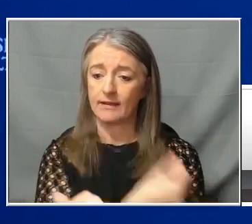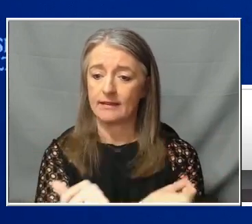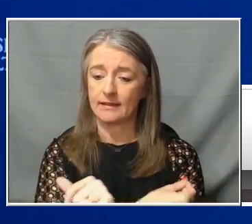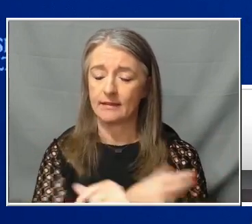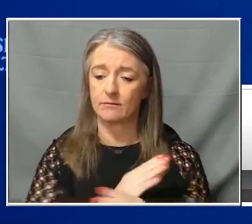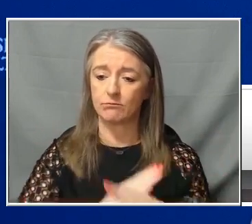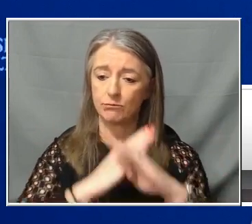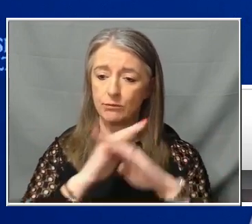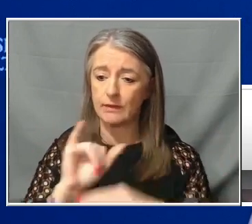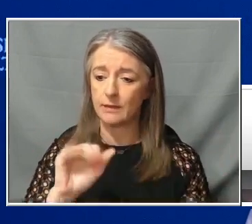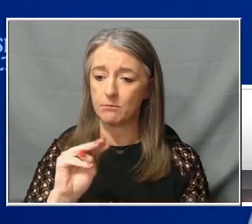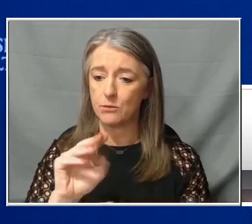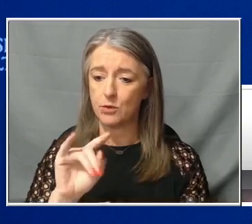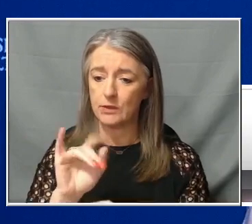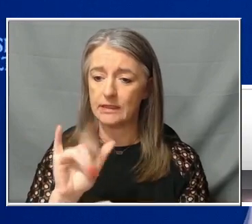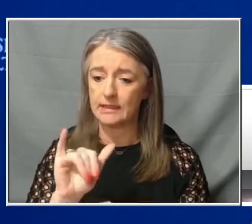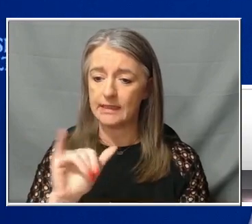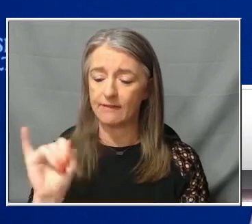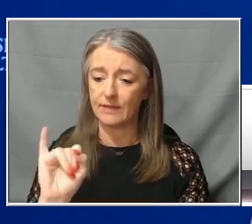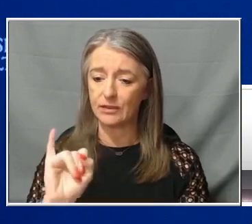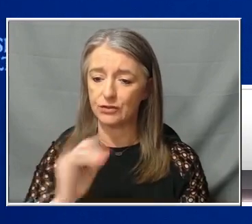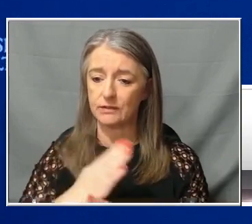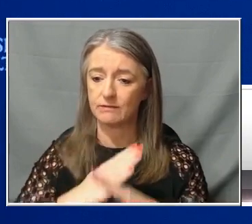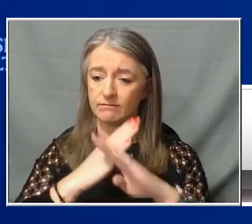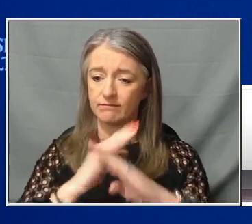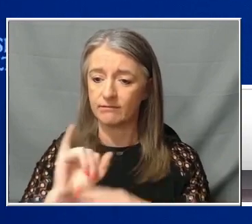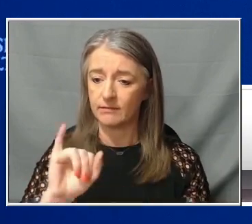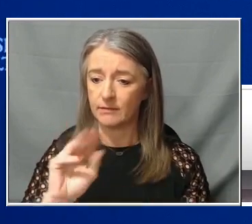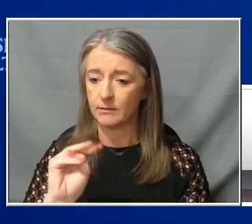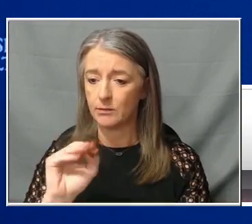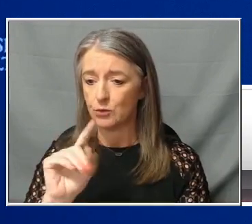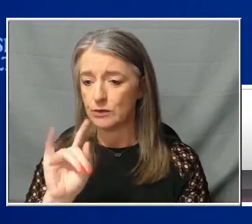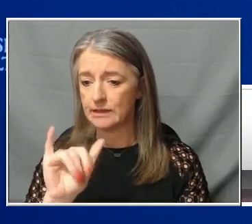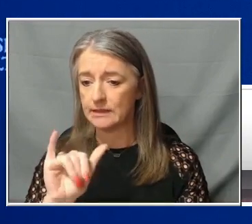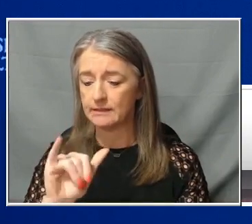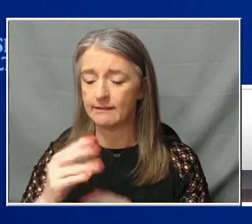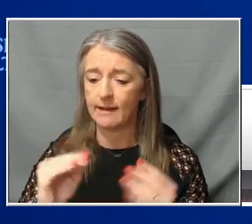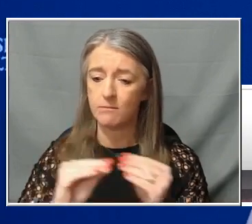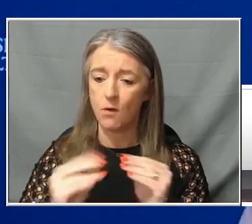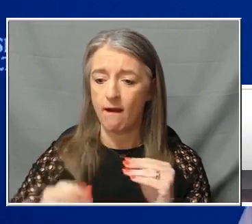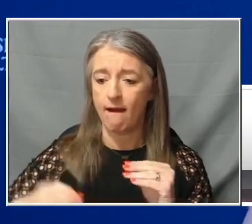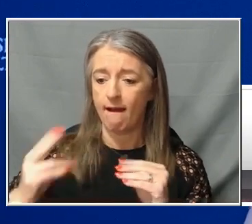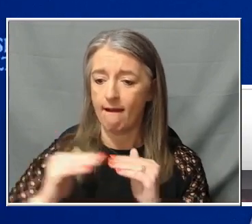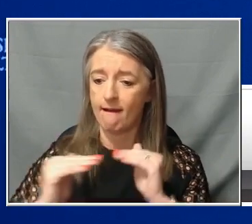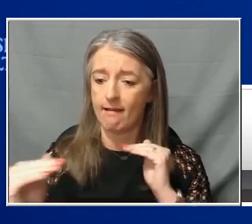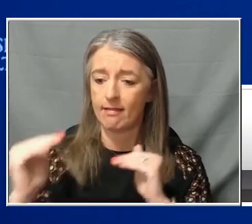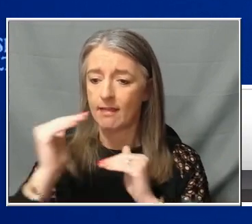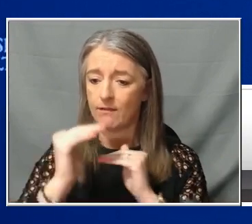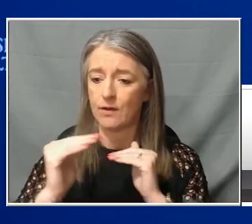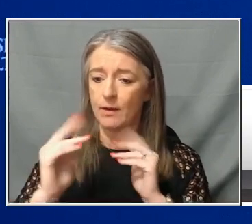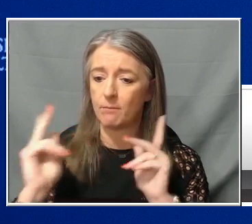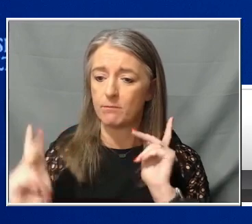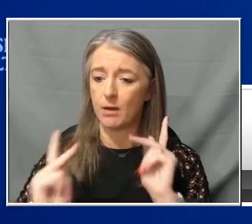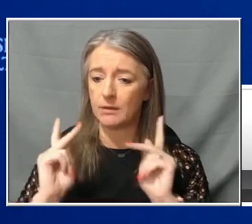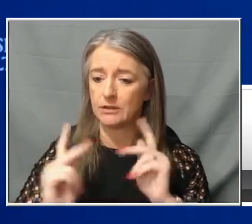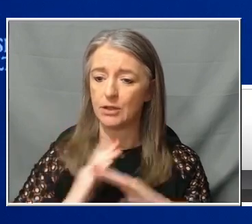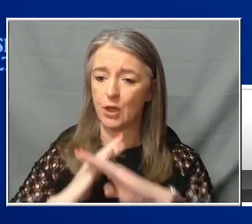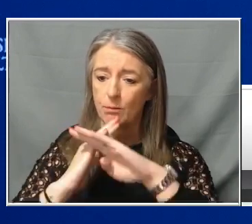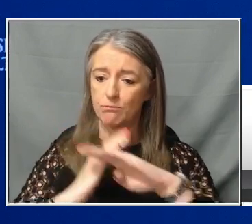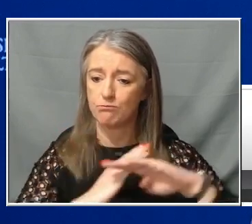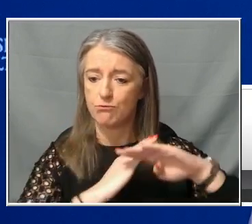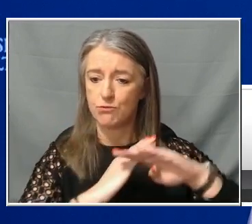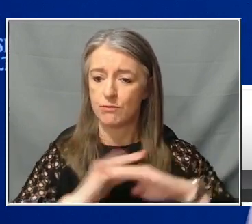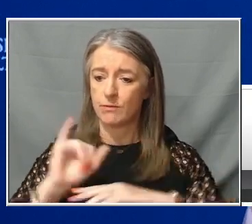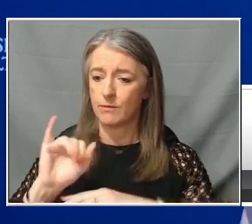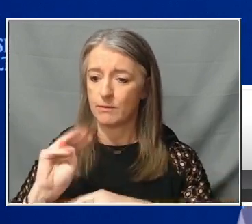also infection-induced immunity, and we are starting to get to that higher level of overall population immunity, where less and less